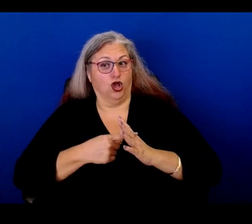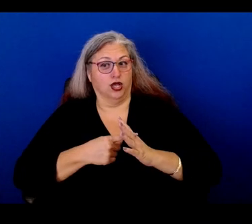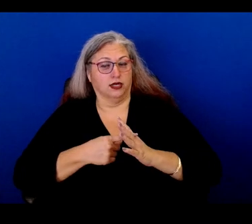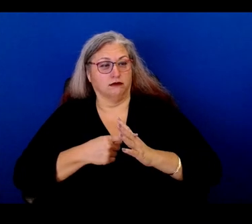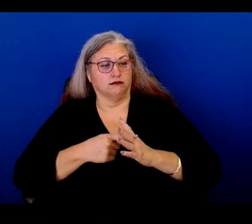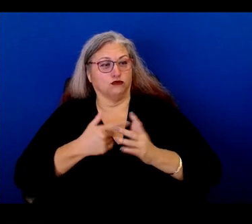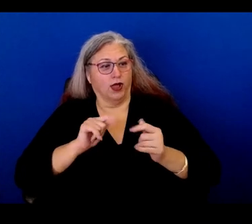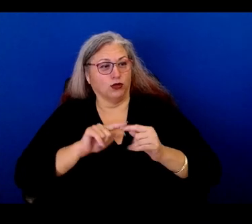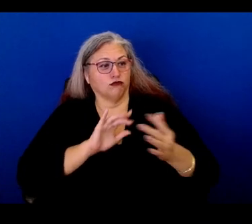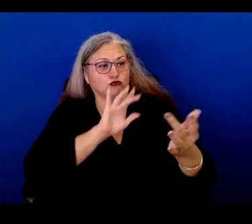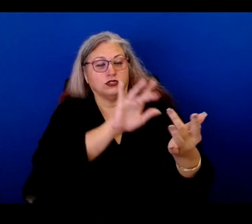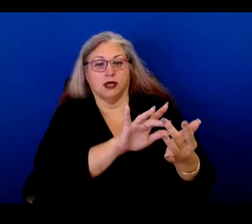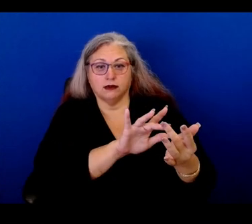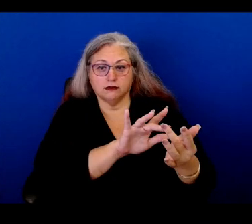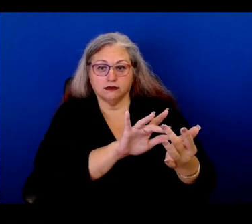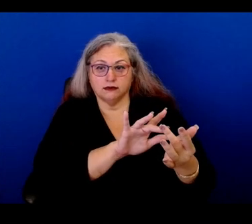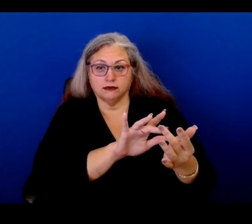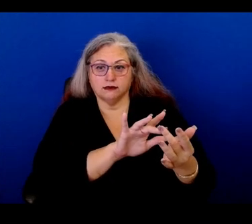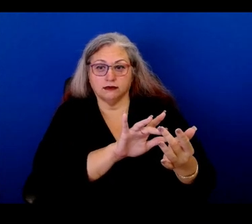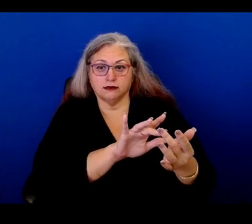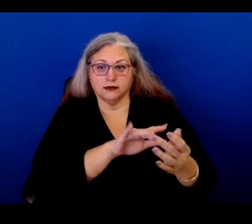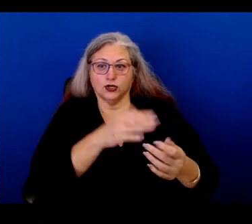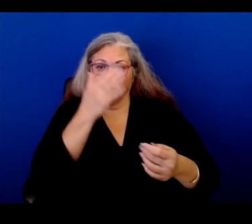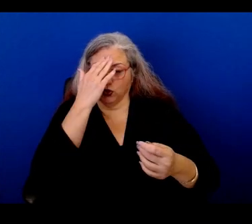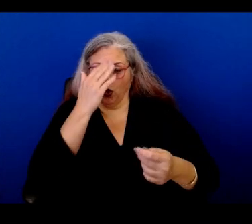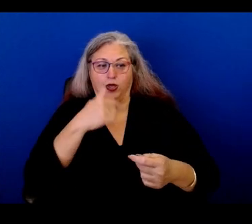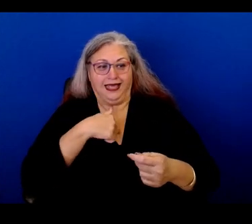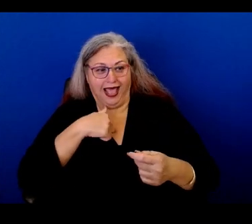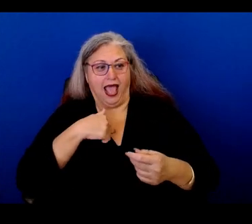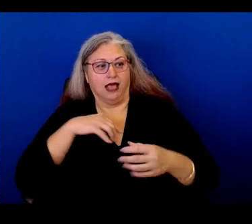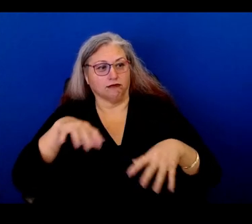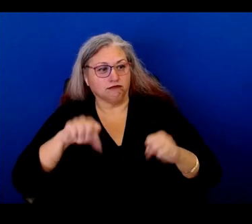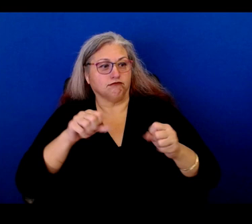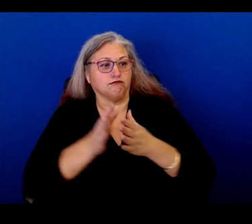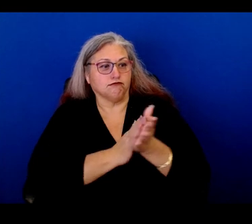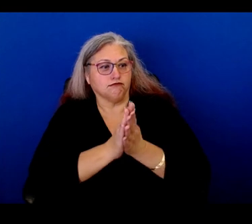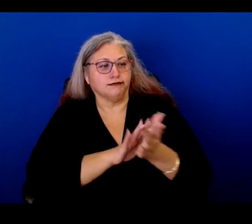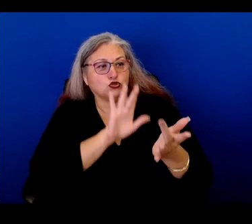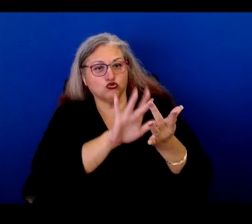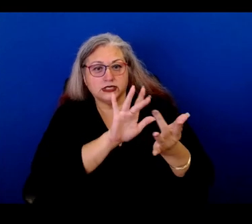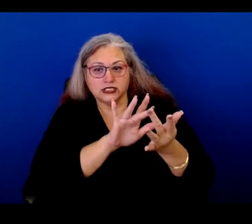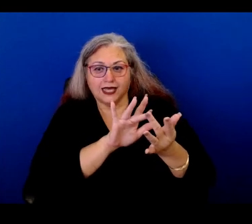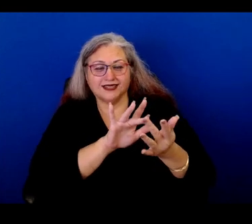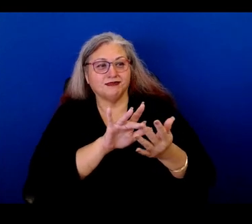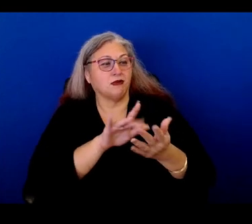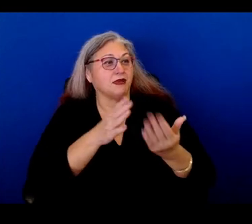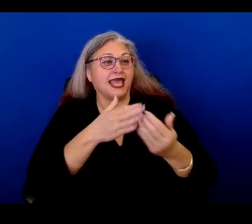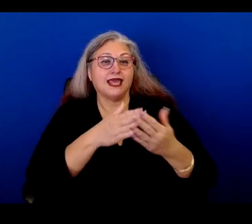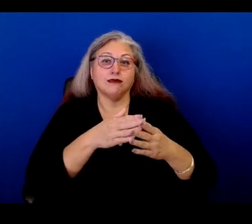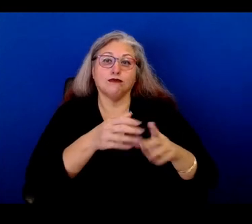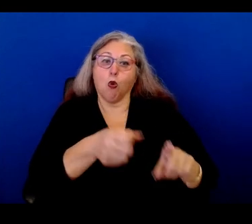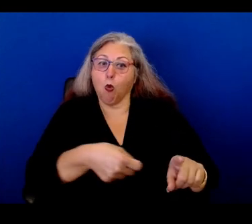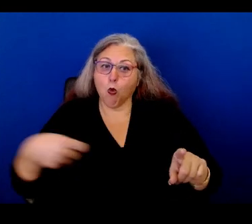by reaching out, you know, by reaching out yourself and just smiling